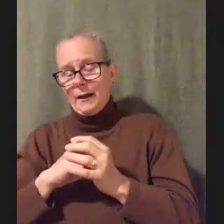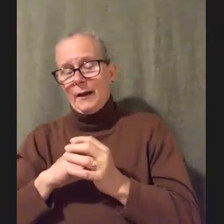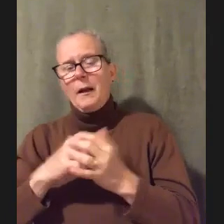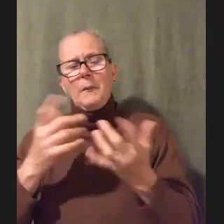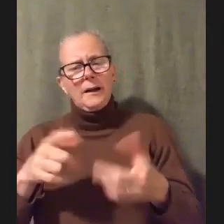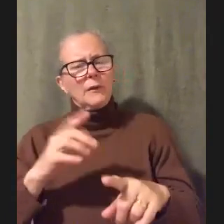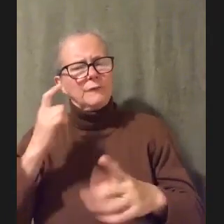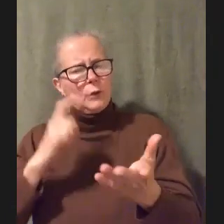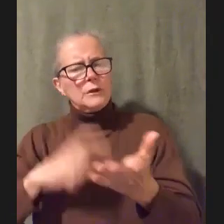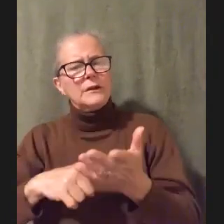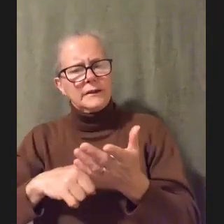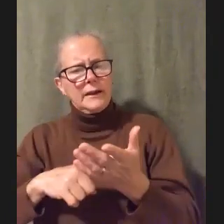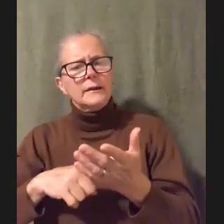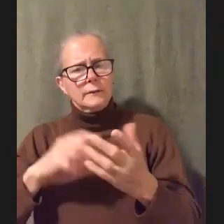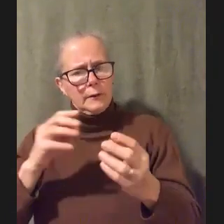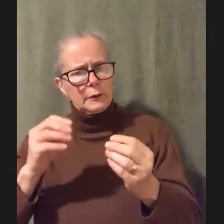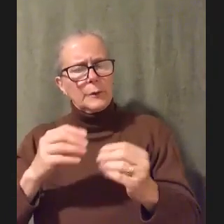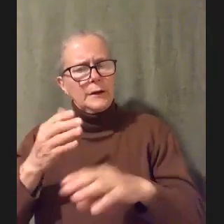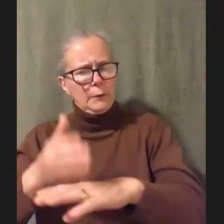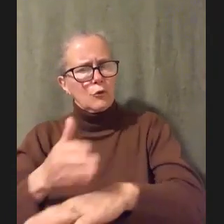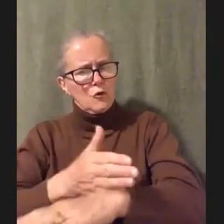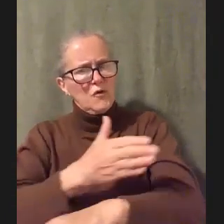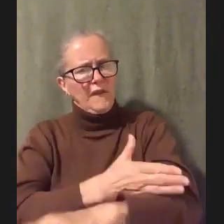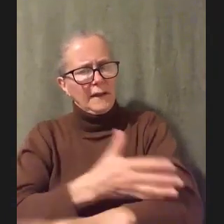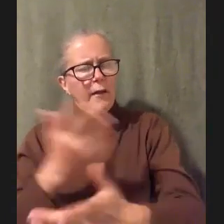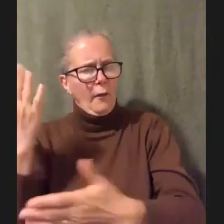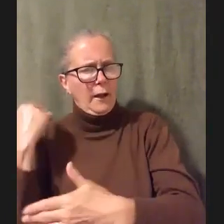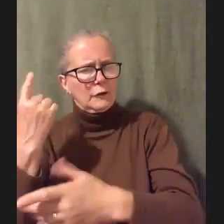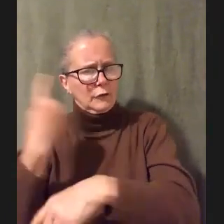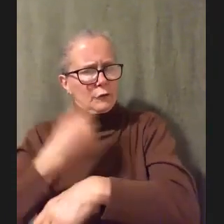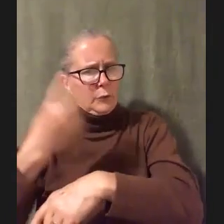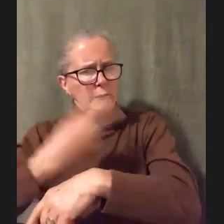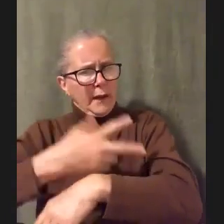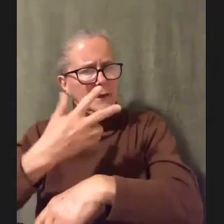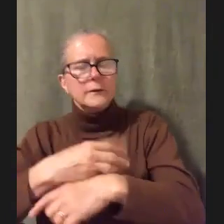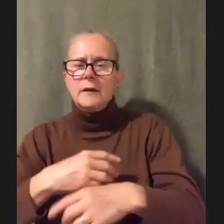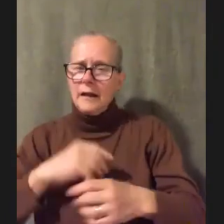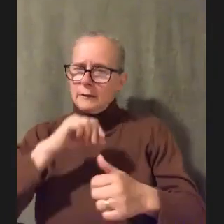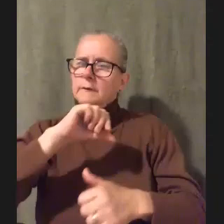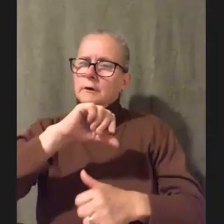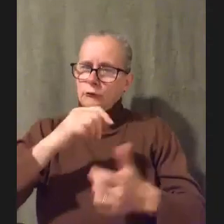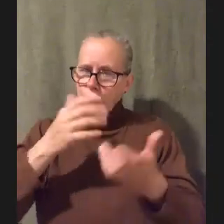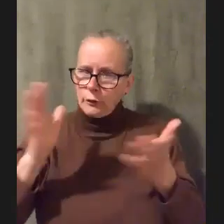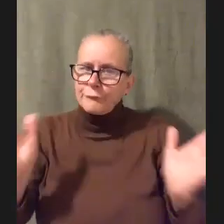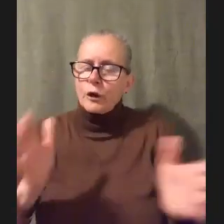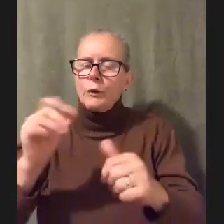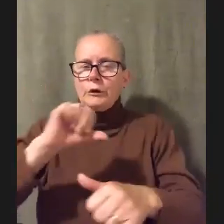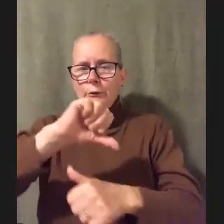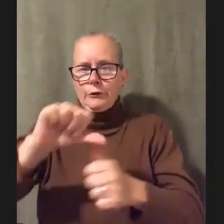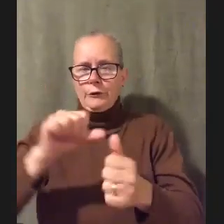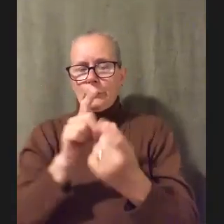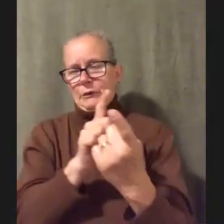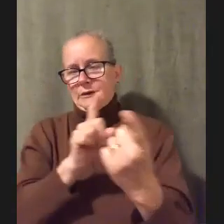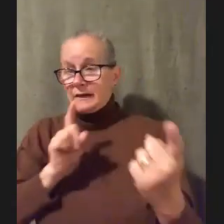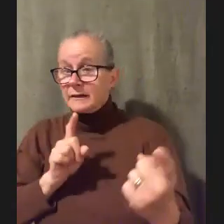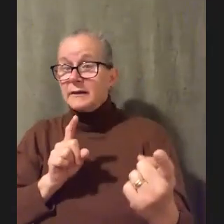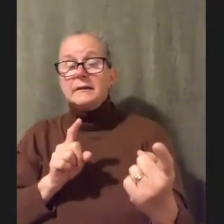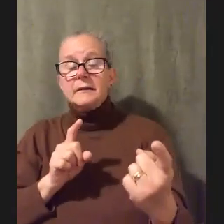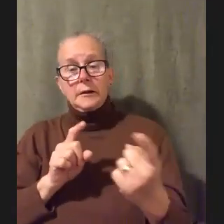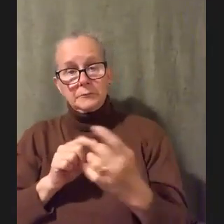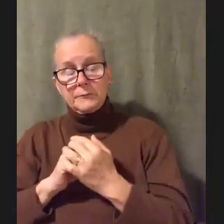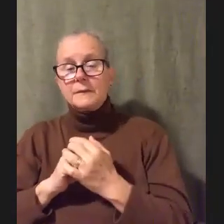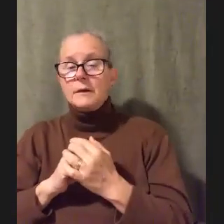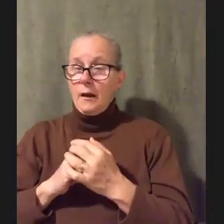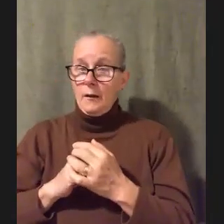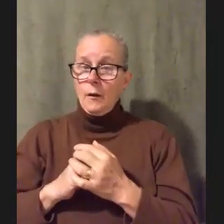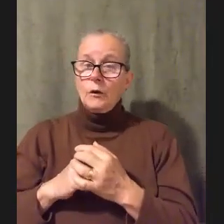it to heart. We're seeing many more people recreating at home, enjoying social distancing, enjoying the outdoors. We get over 5 million visitors to